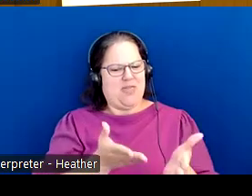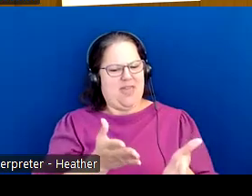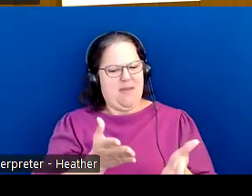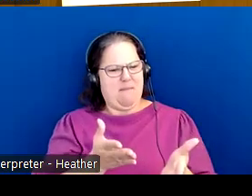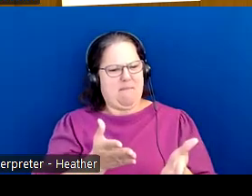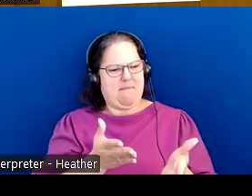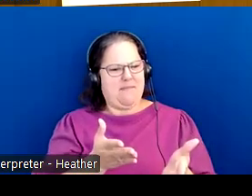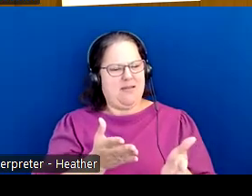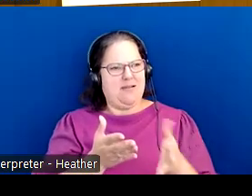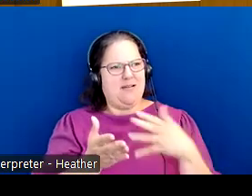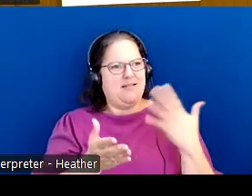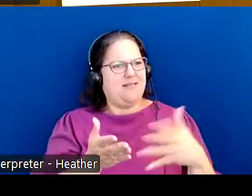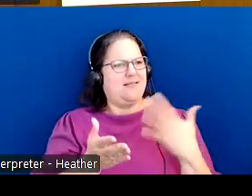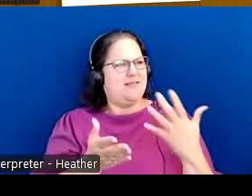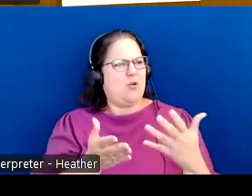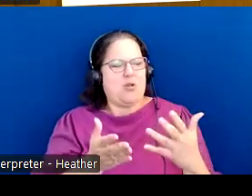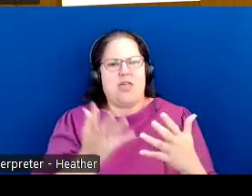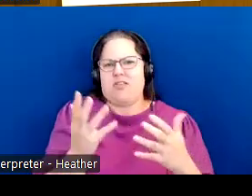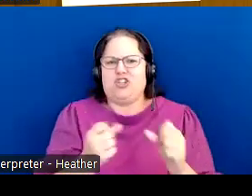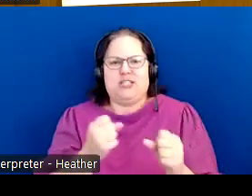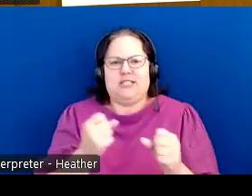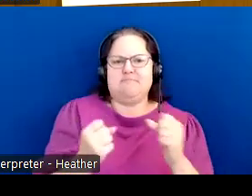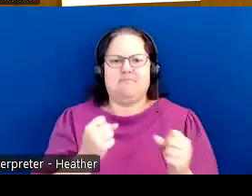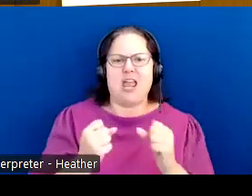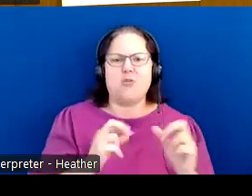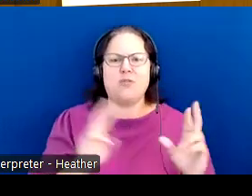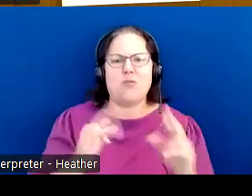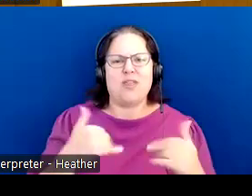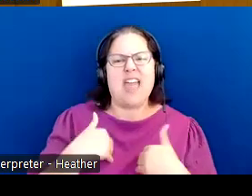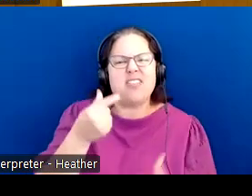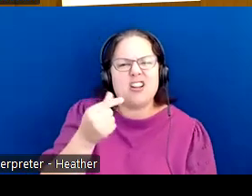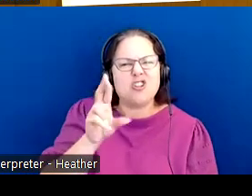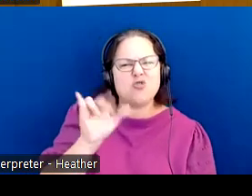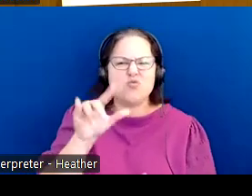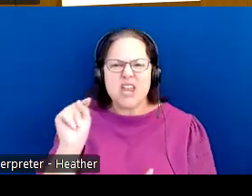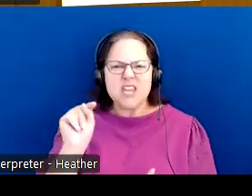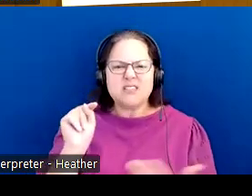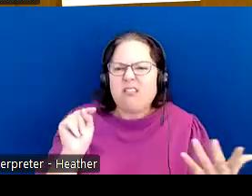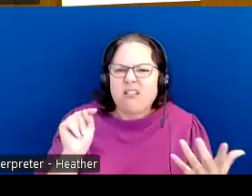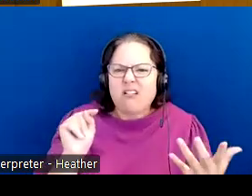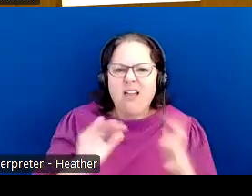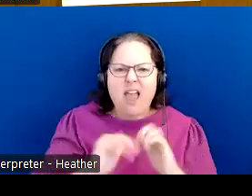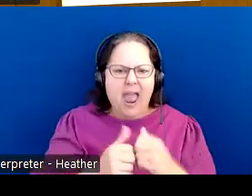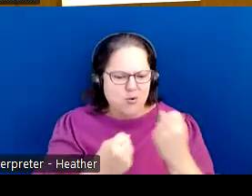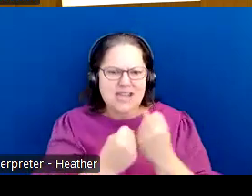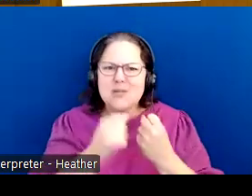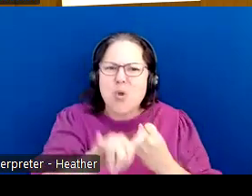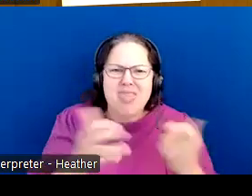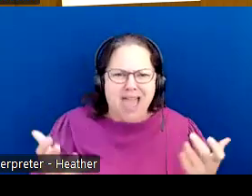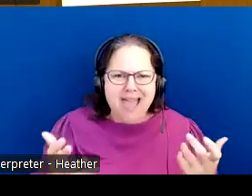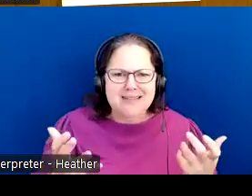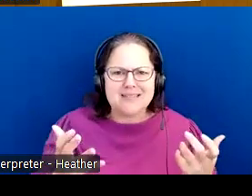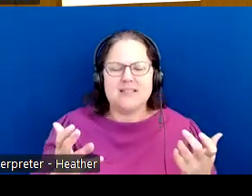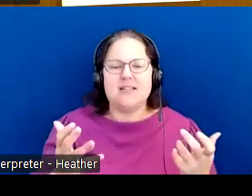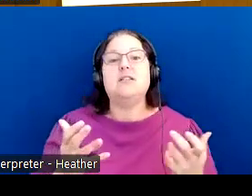You know, what is it, this hardiness, right, that they have, this grit, and how do we keep supporting that? And one of the things that